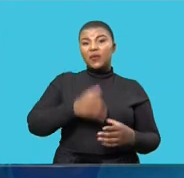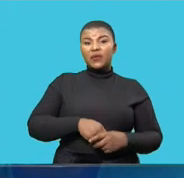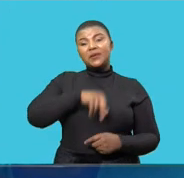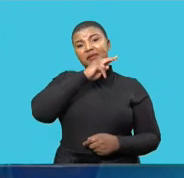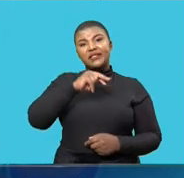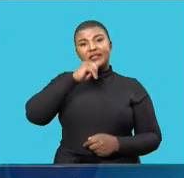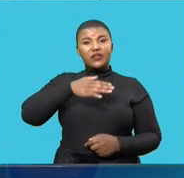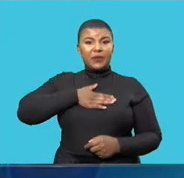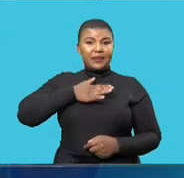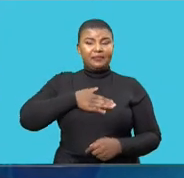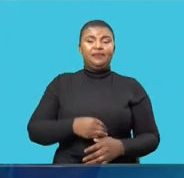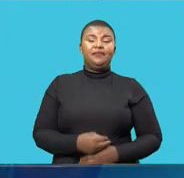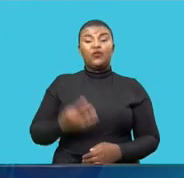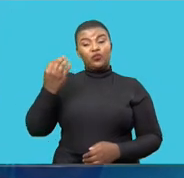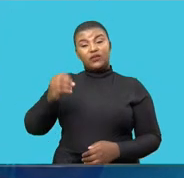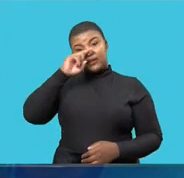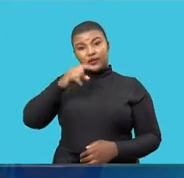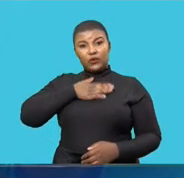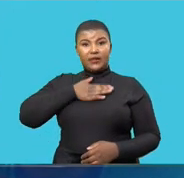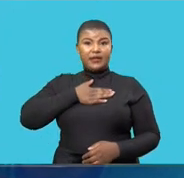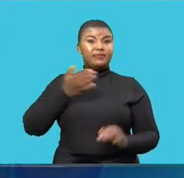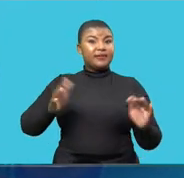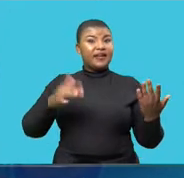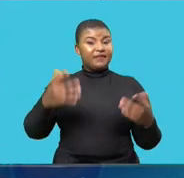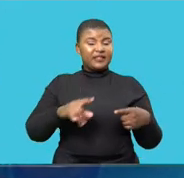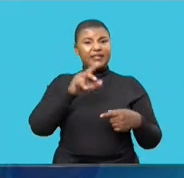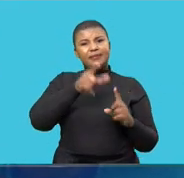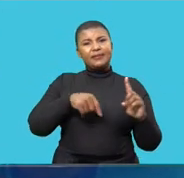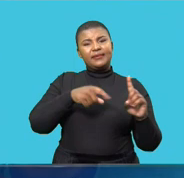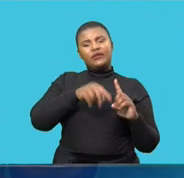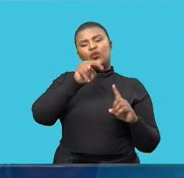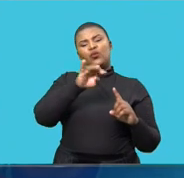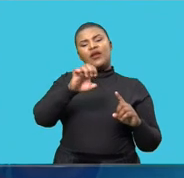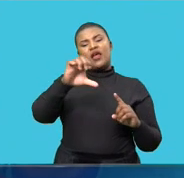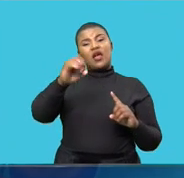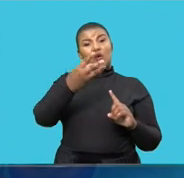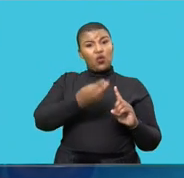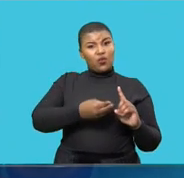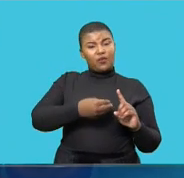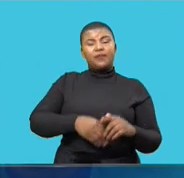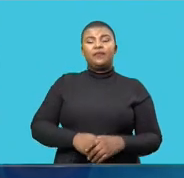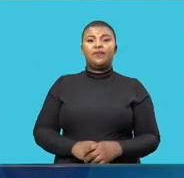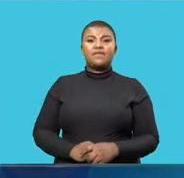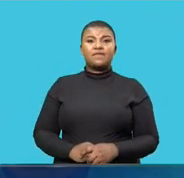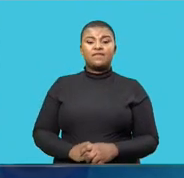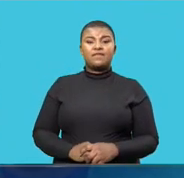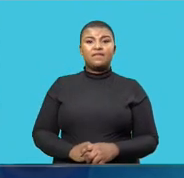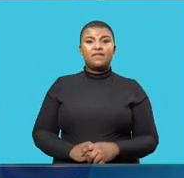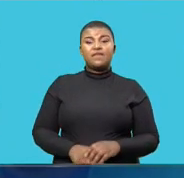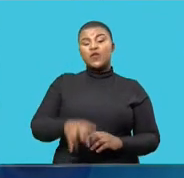ke motshana wa ka, ngwana ausi wa ka, e le Neo Kang. Neo